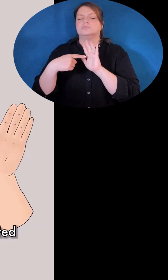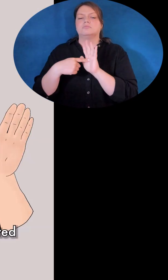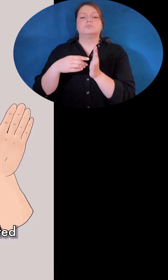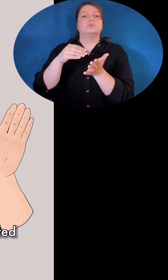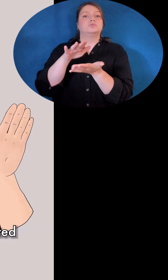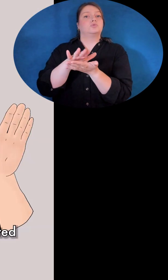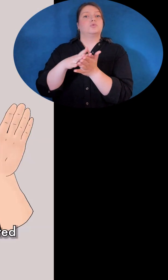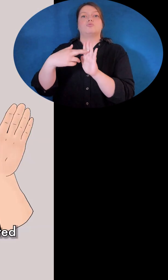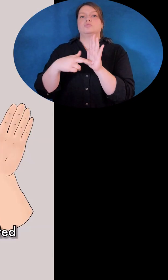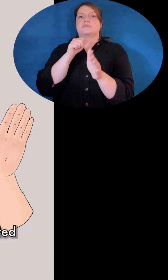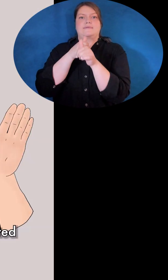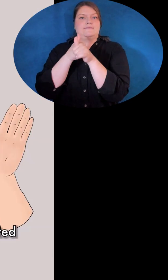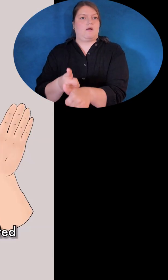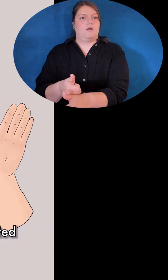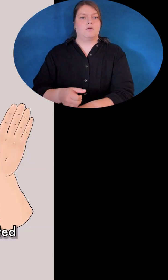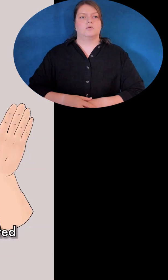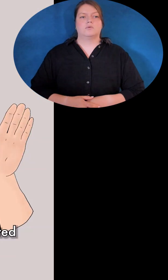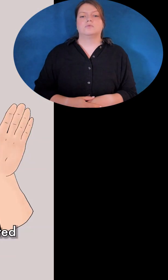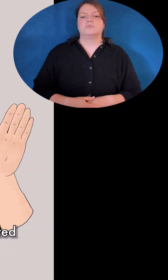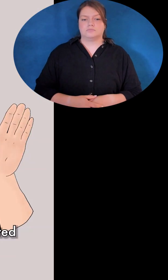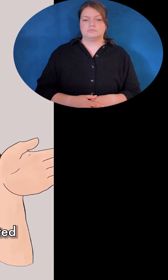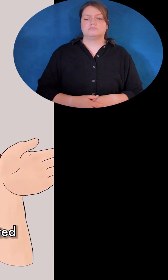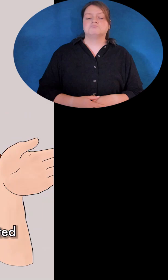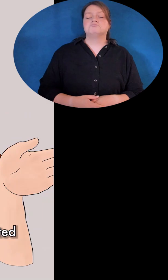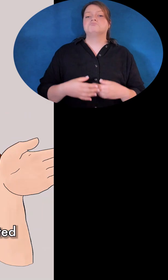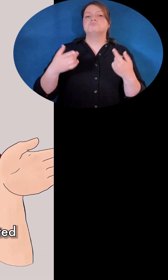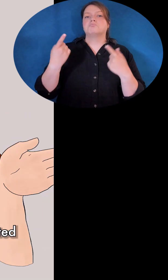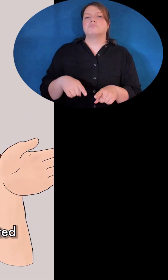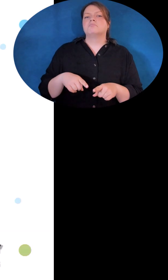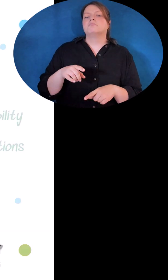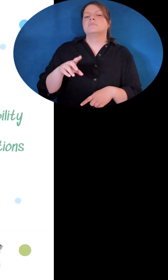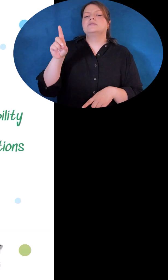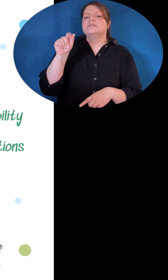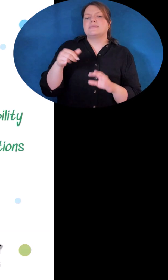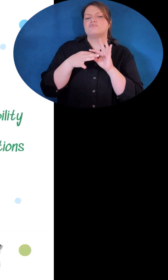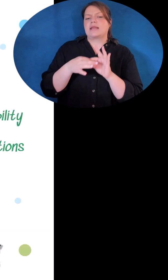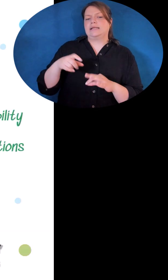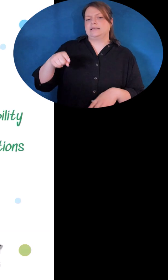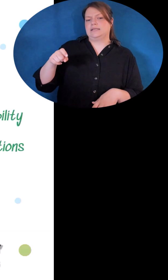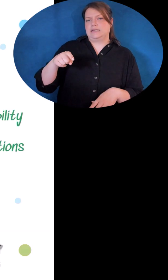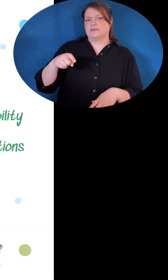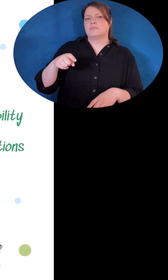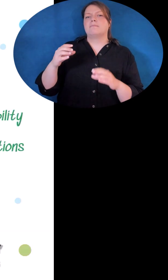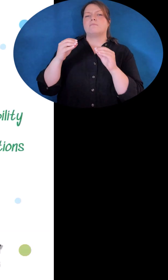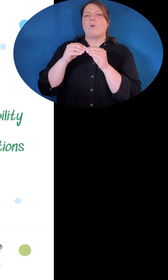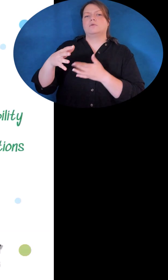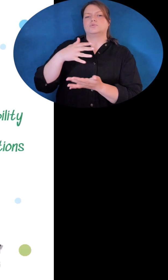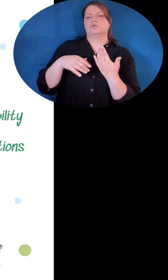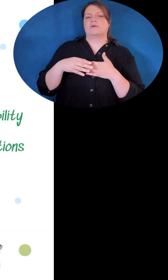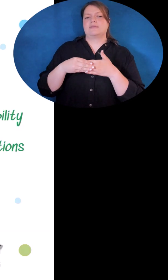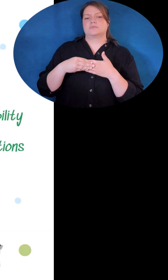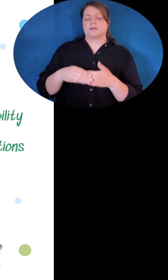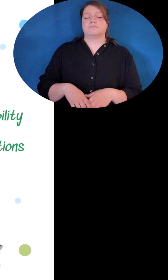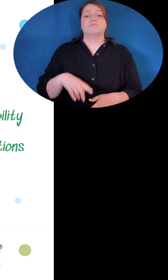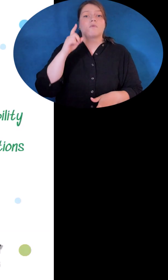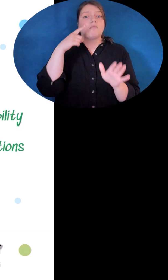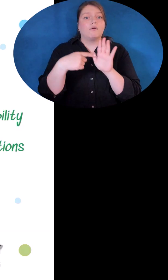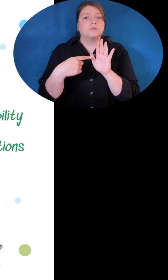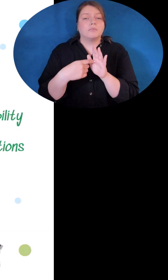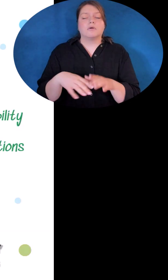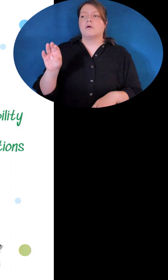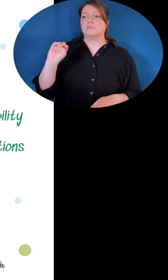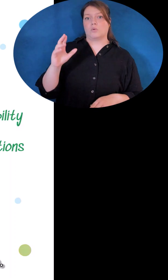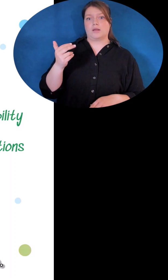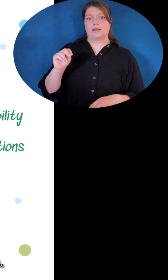to a disability-related need for social flexibility. For example, Morgan needs to increase their ability to access